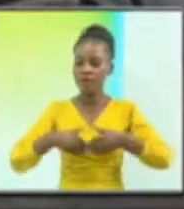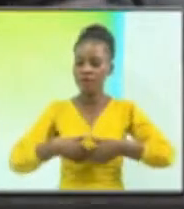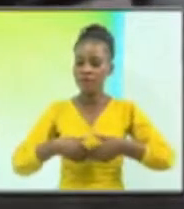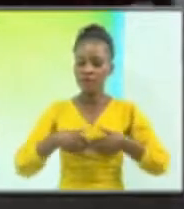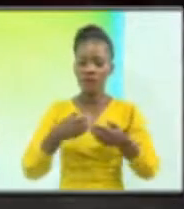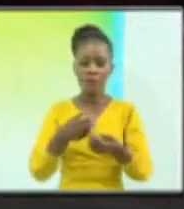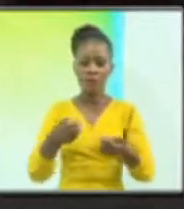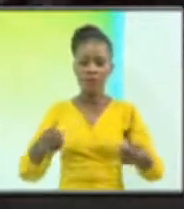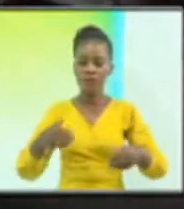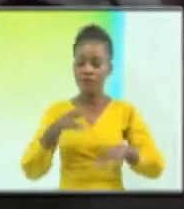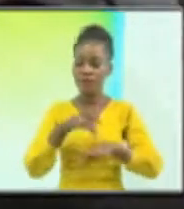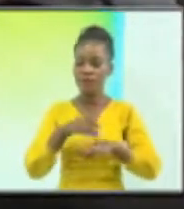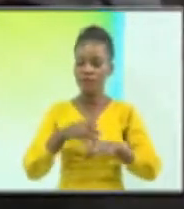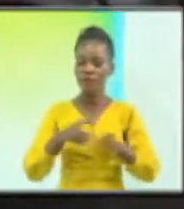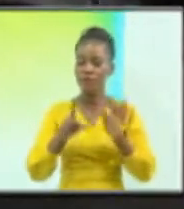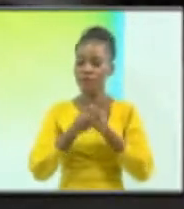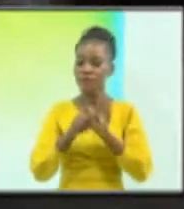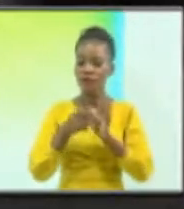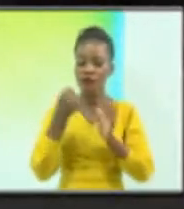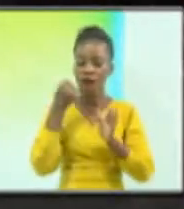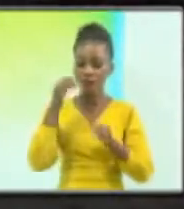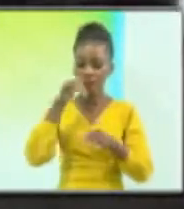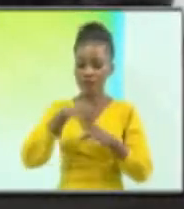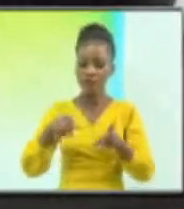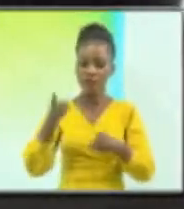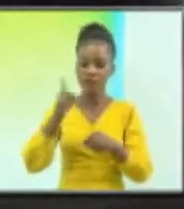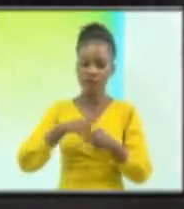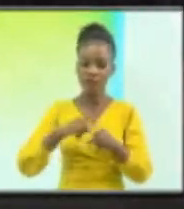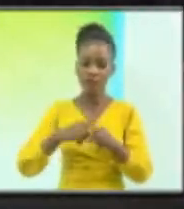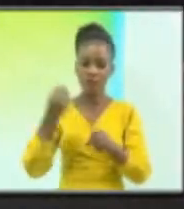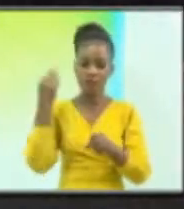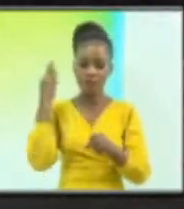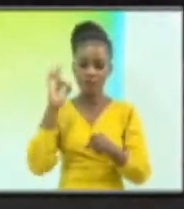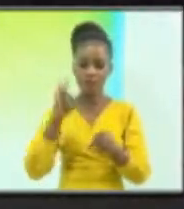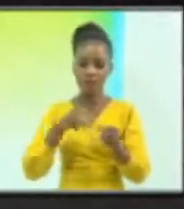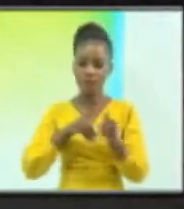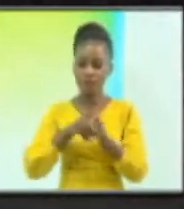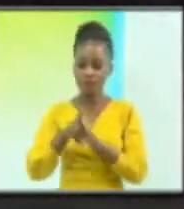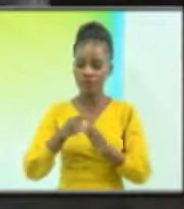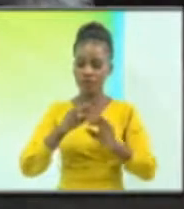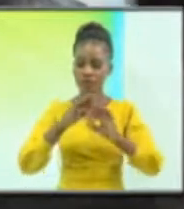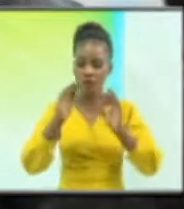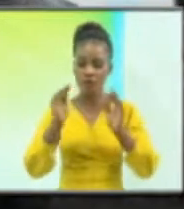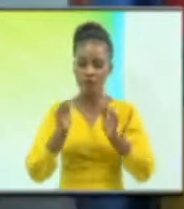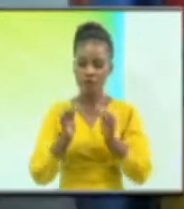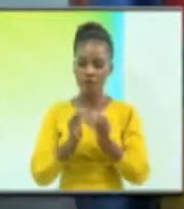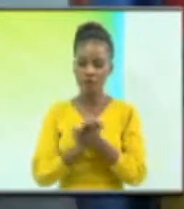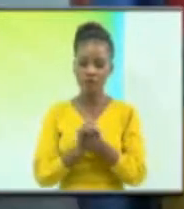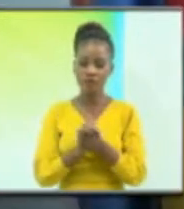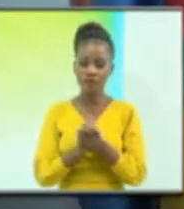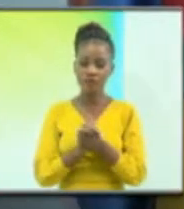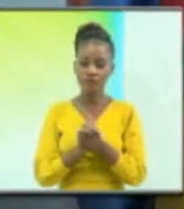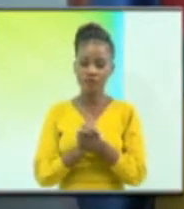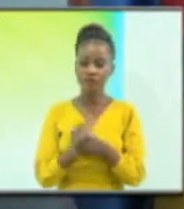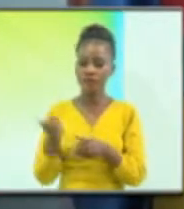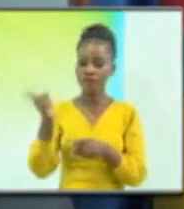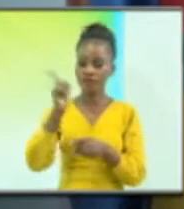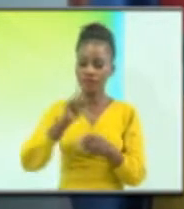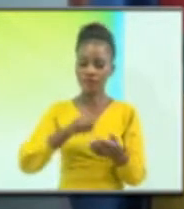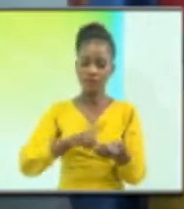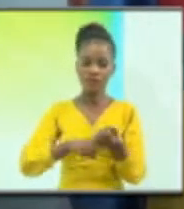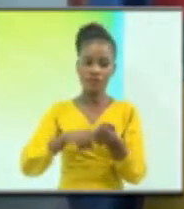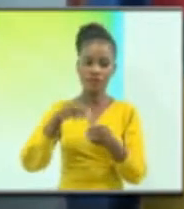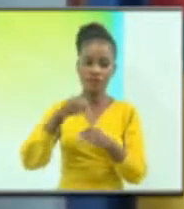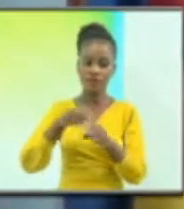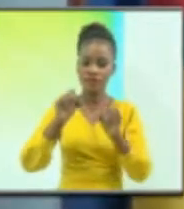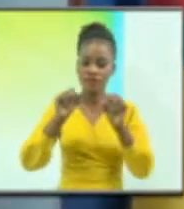Affairs, articulated the role of the youth in the implementation of the parish development model. Committed to tapping and